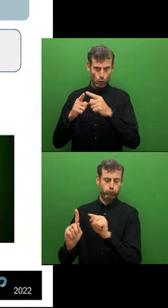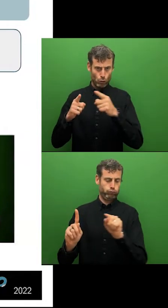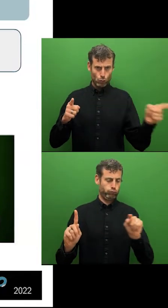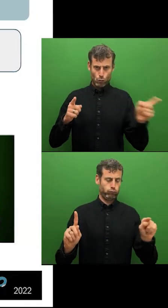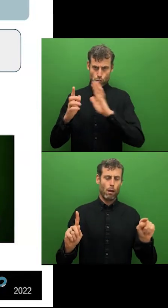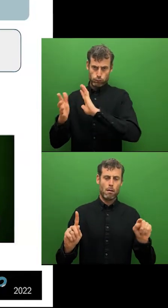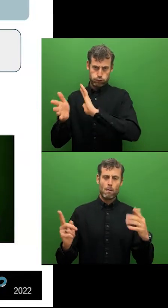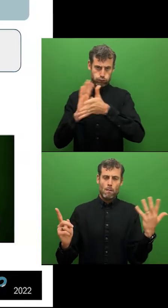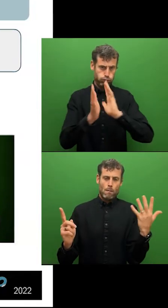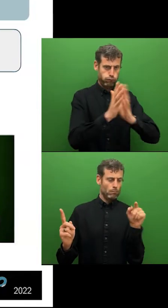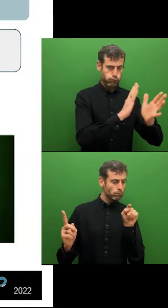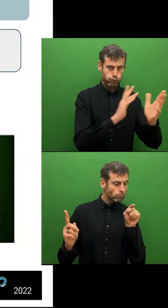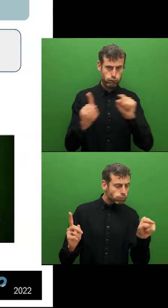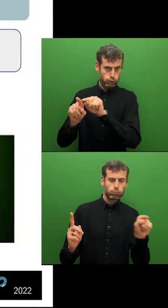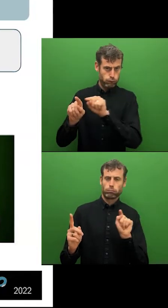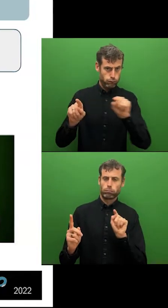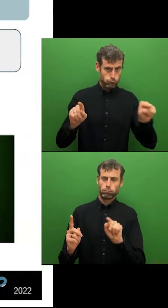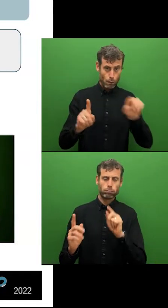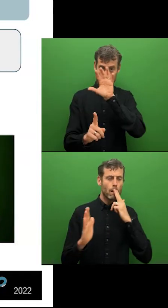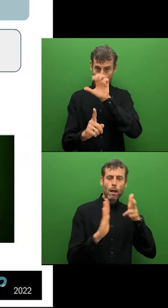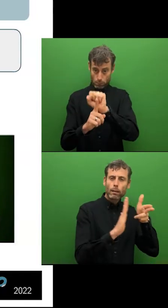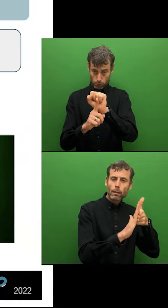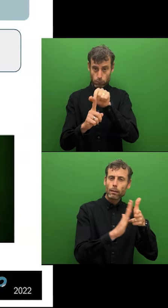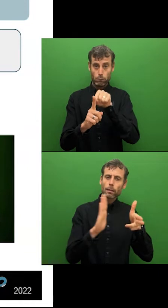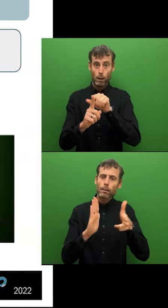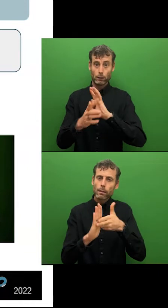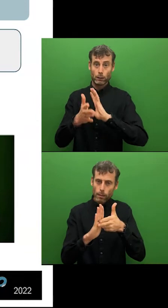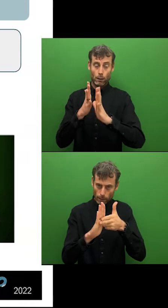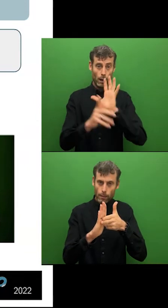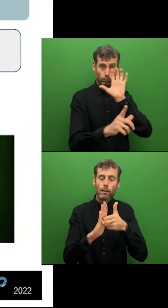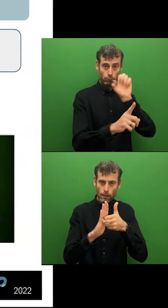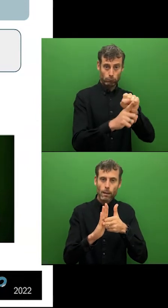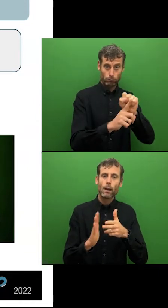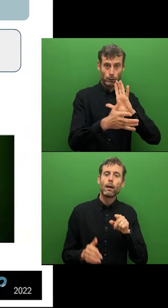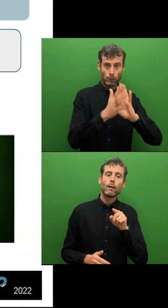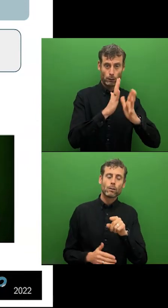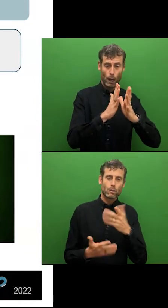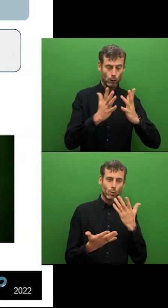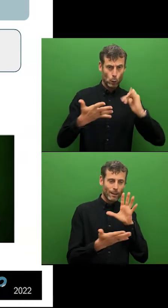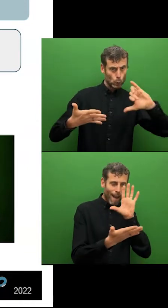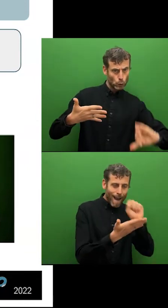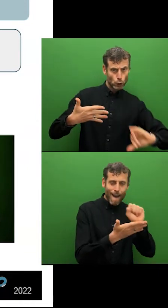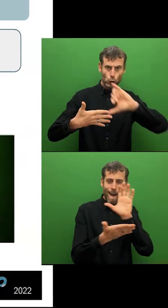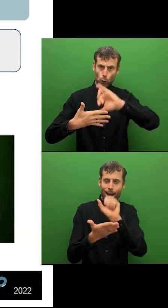a co-articulated sign language video, classify the sign into one of the categories in a